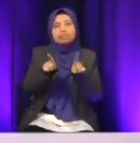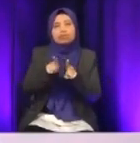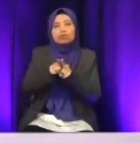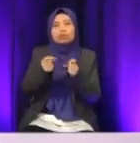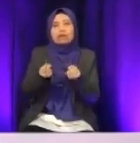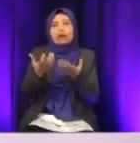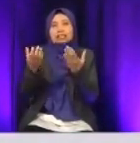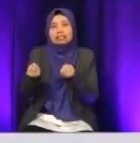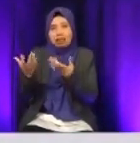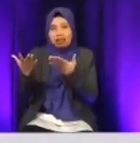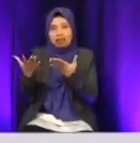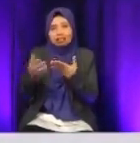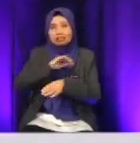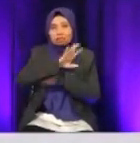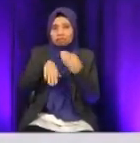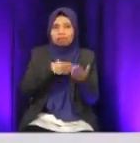everyone has got